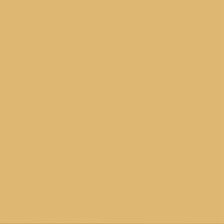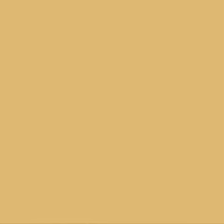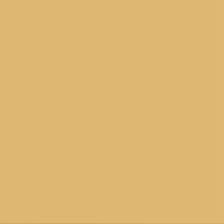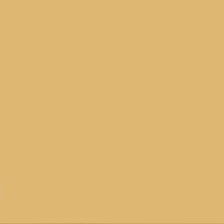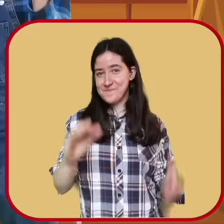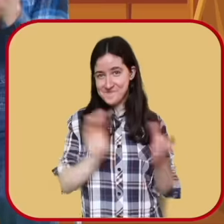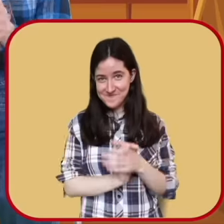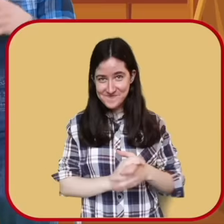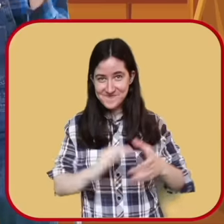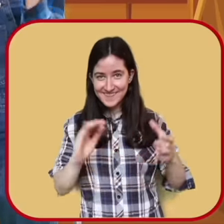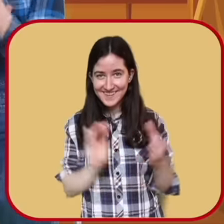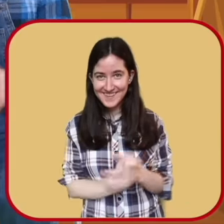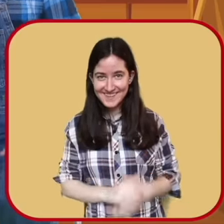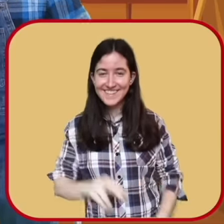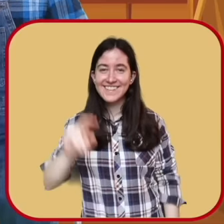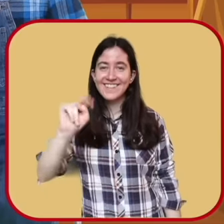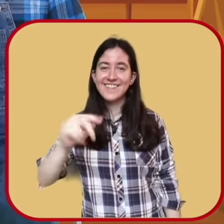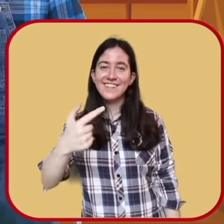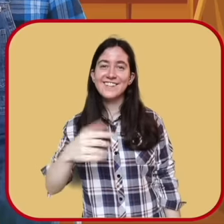N-G-O,